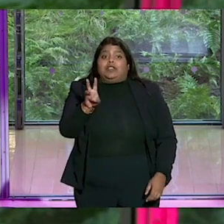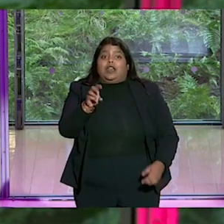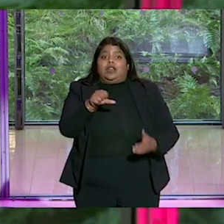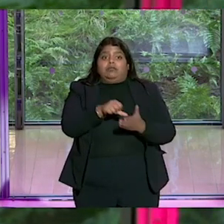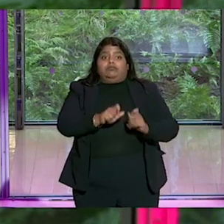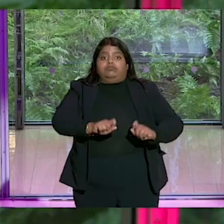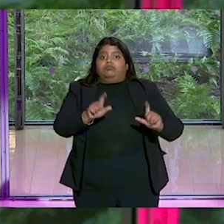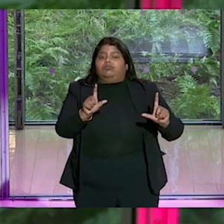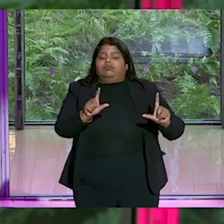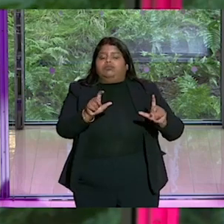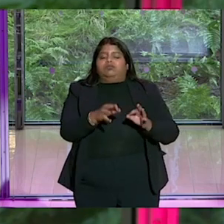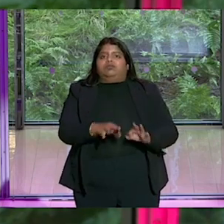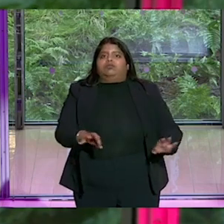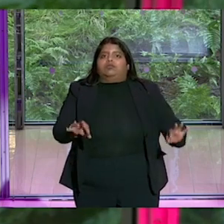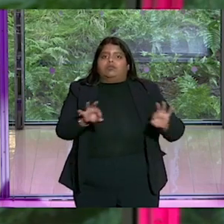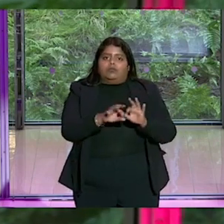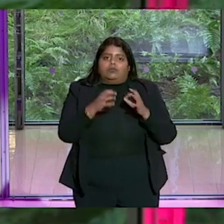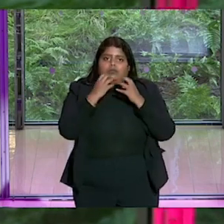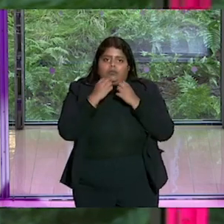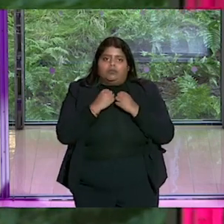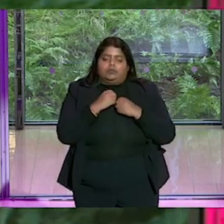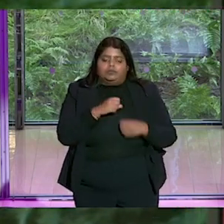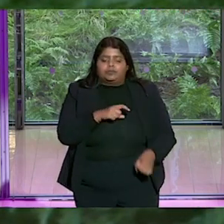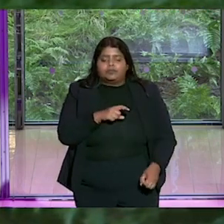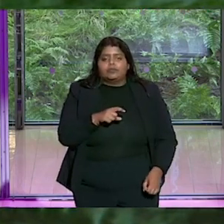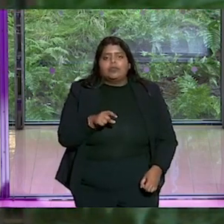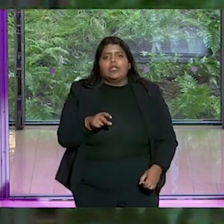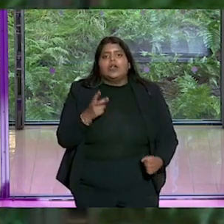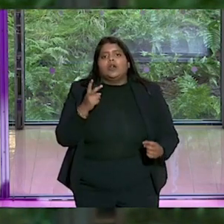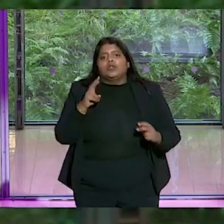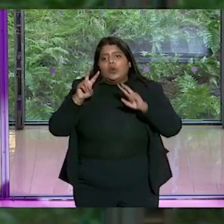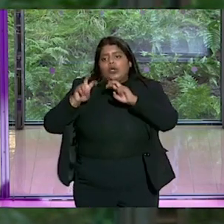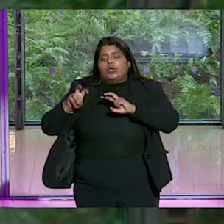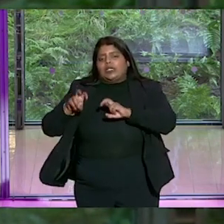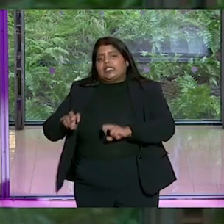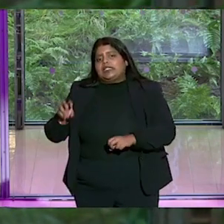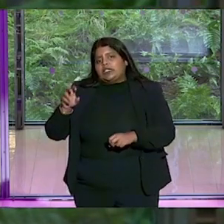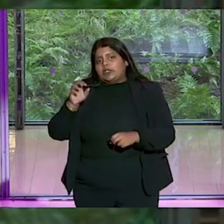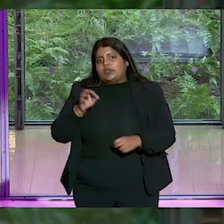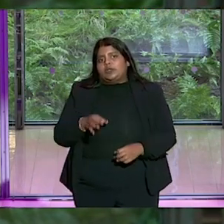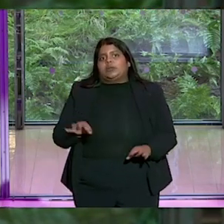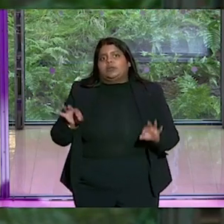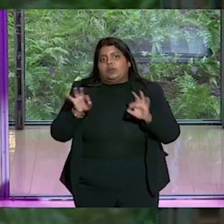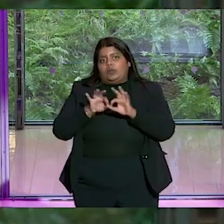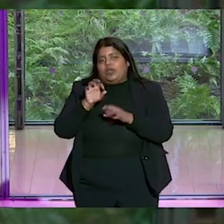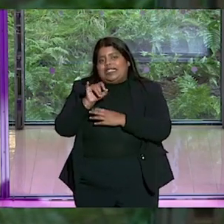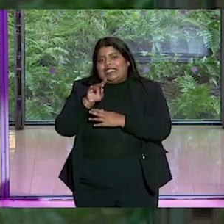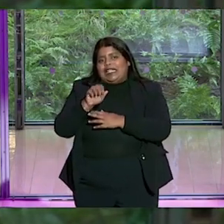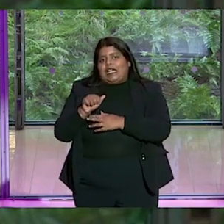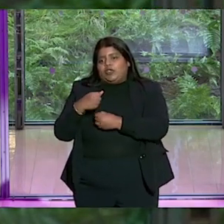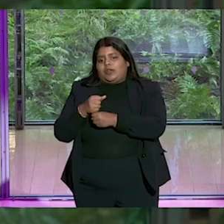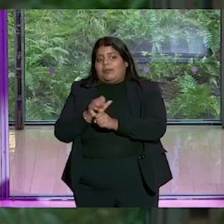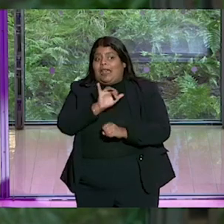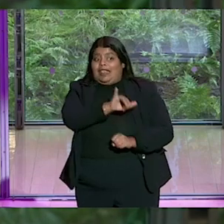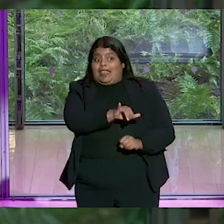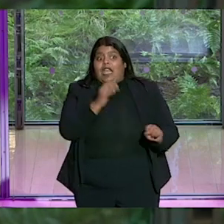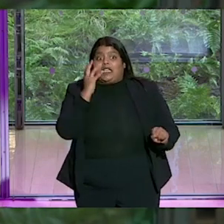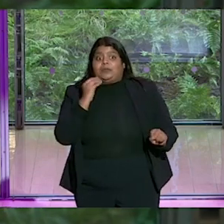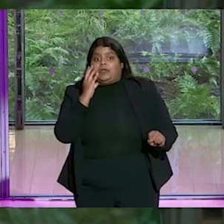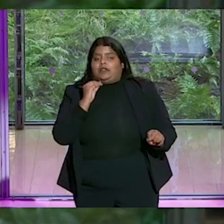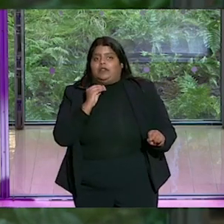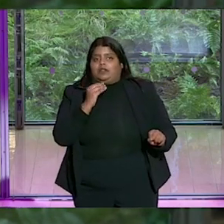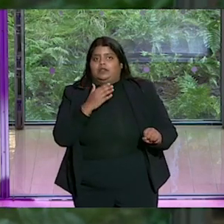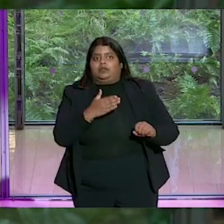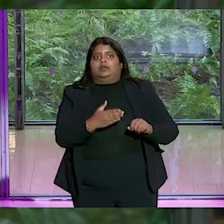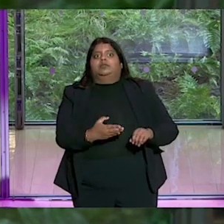that. We can look to data to make that experience better for folks. Test ways to reduce